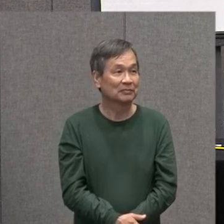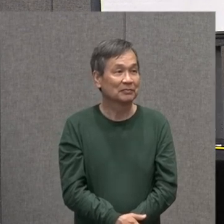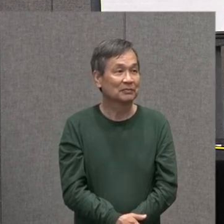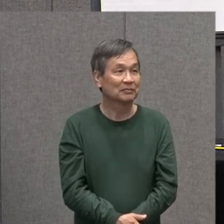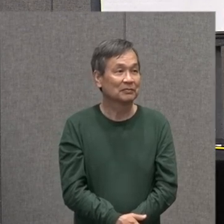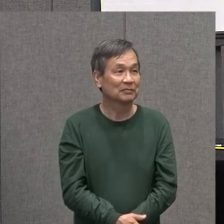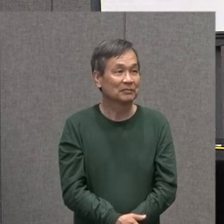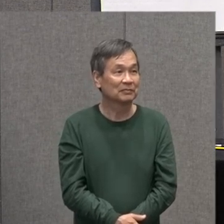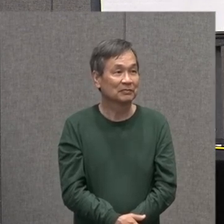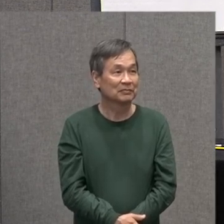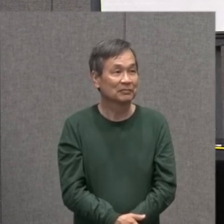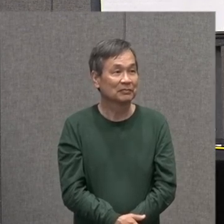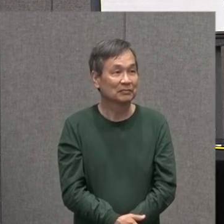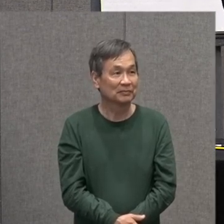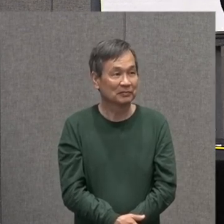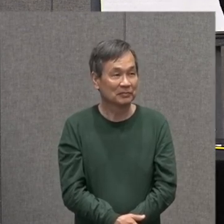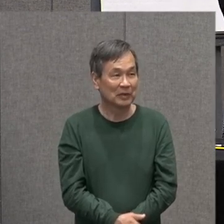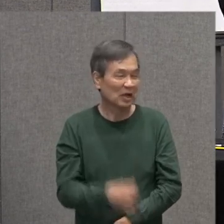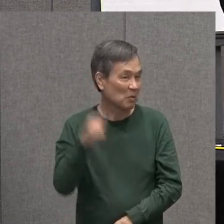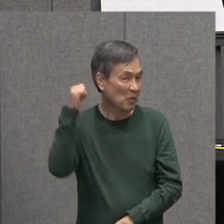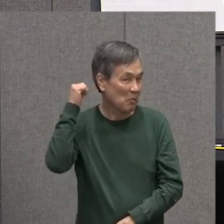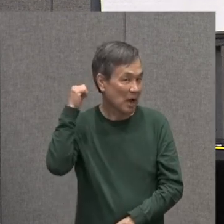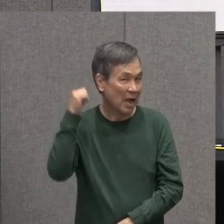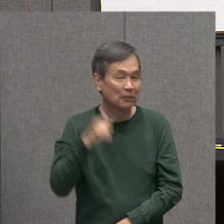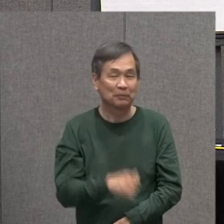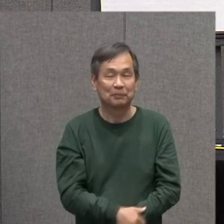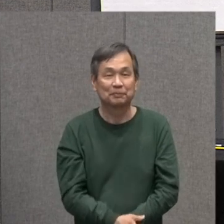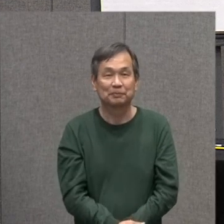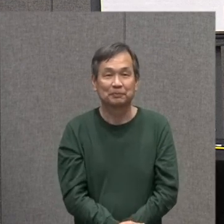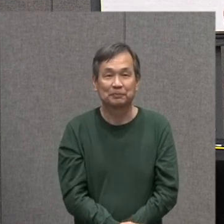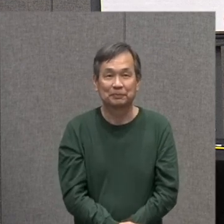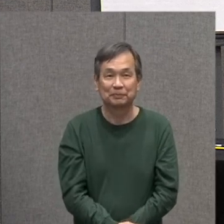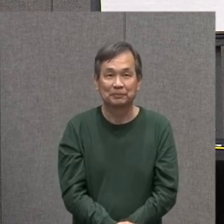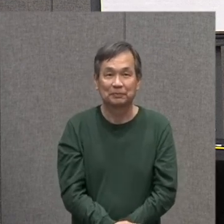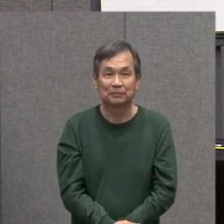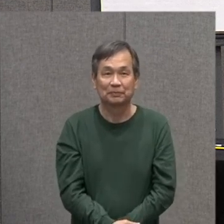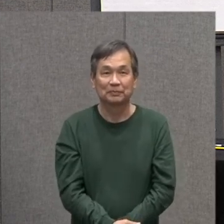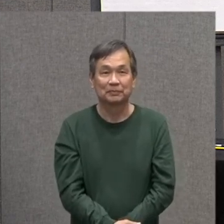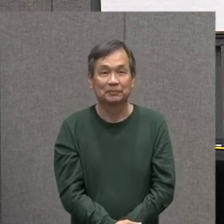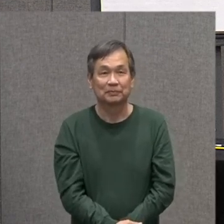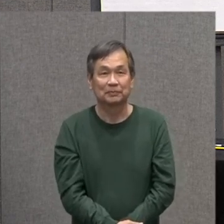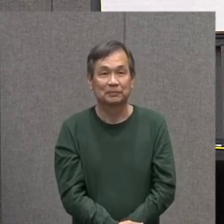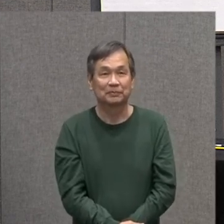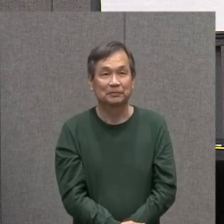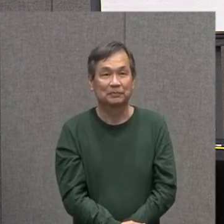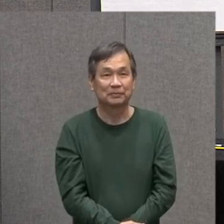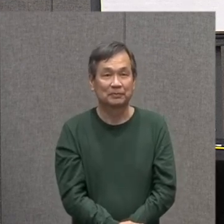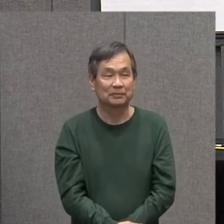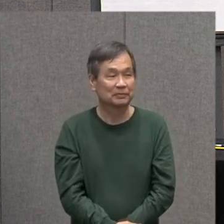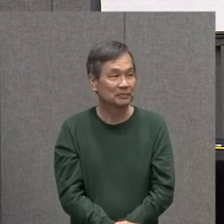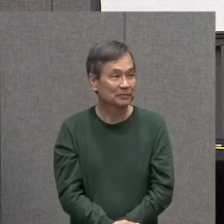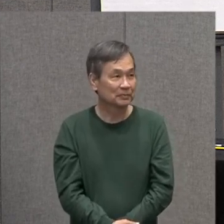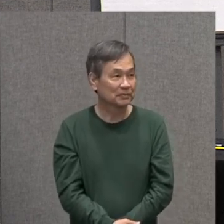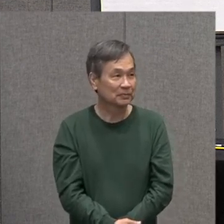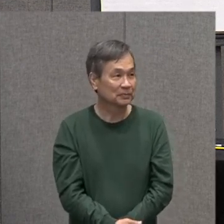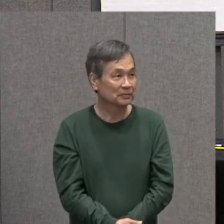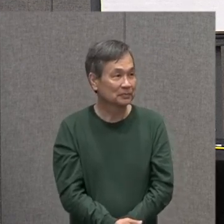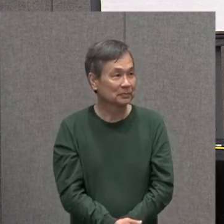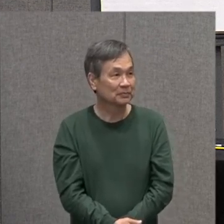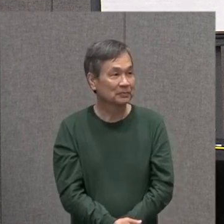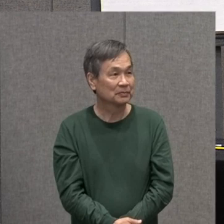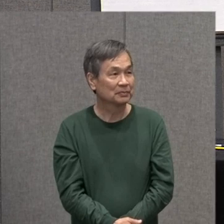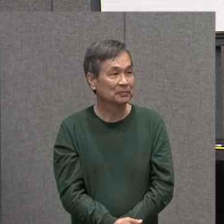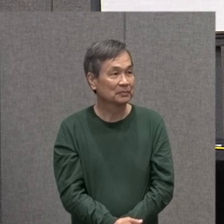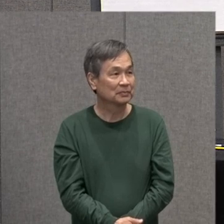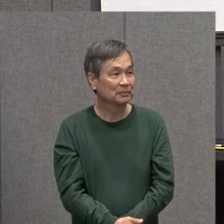party in the back, too. Nice. That's now, there's something that I like to do with fringed